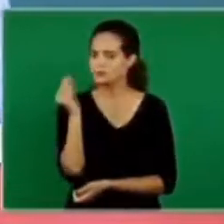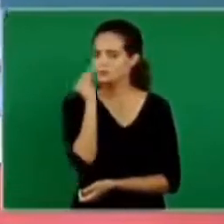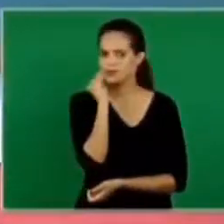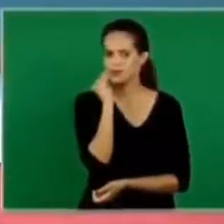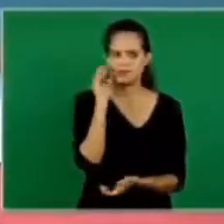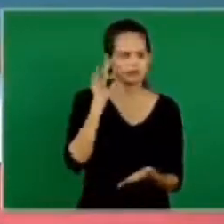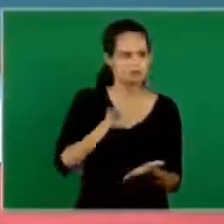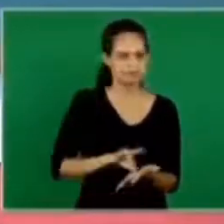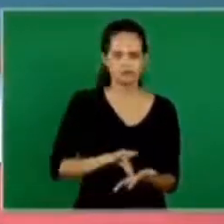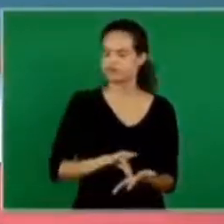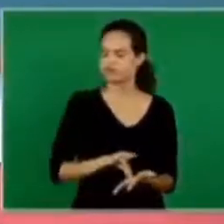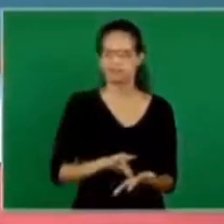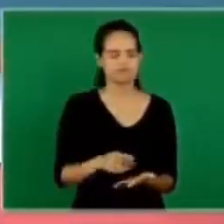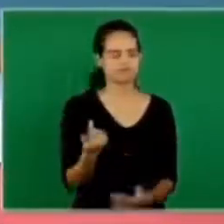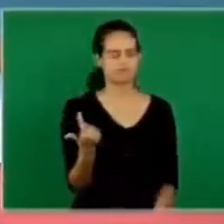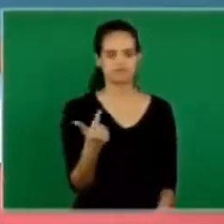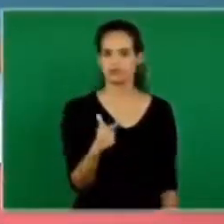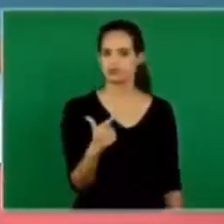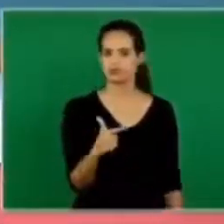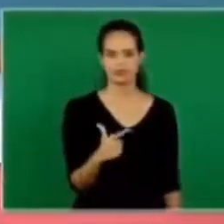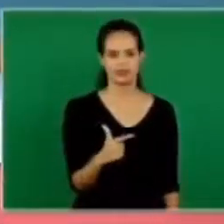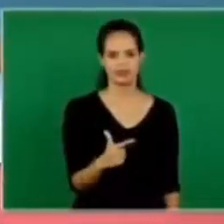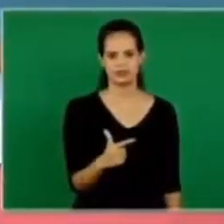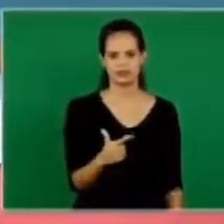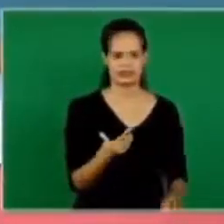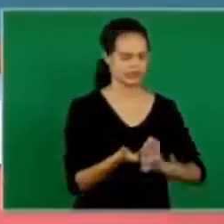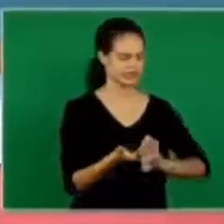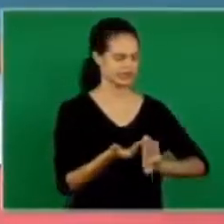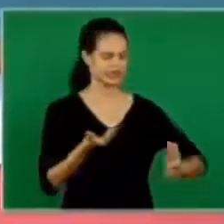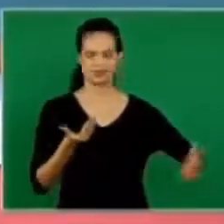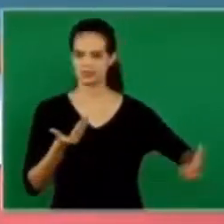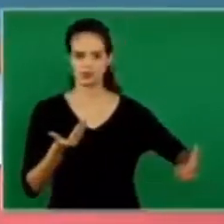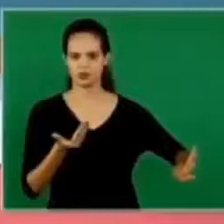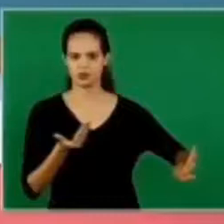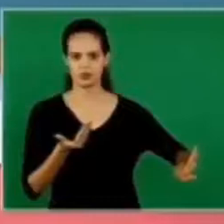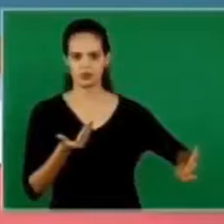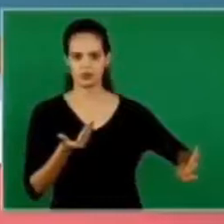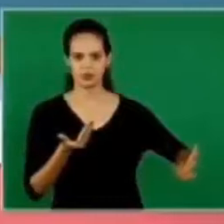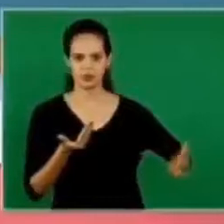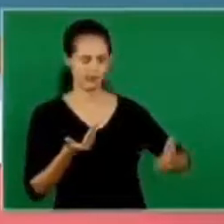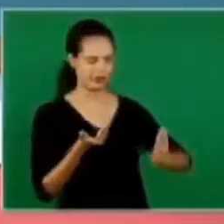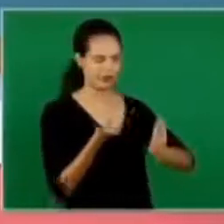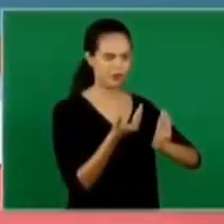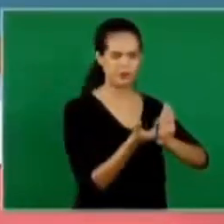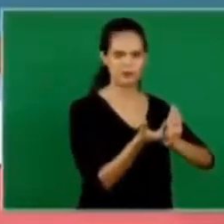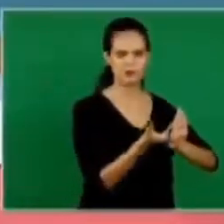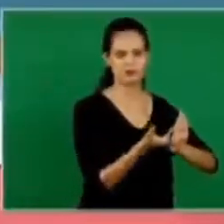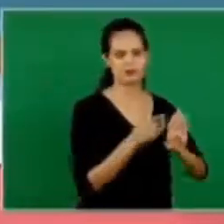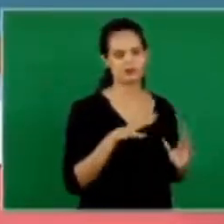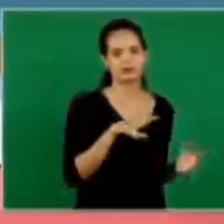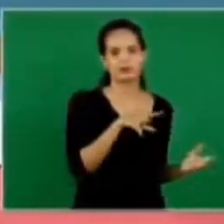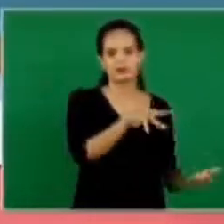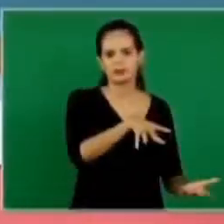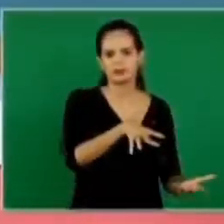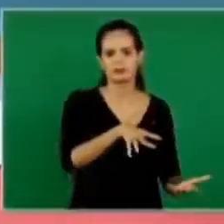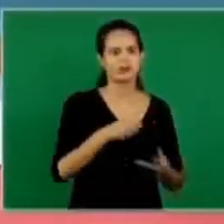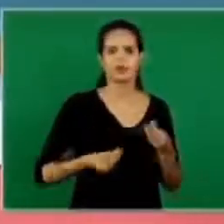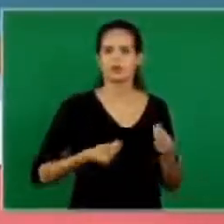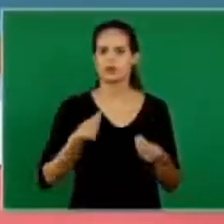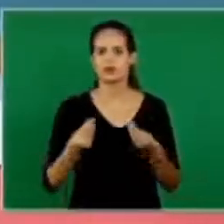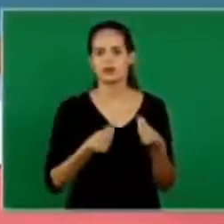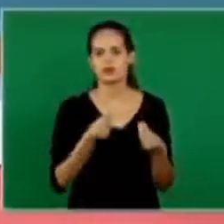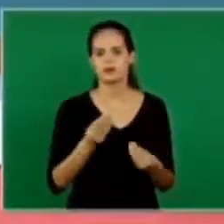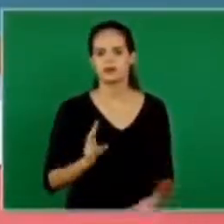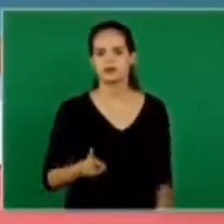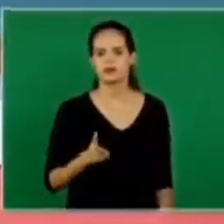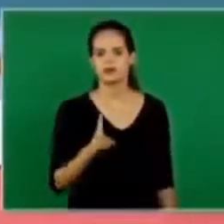the narrow door and that are not walking through the narrow path. How are they going to be in the